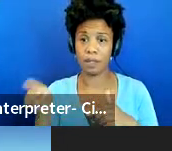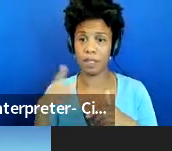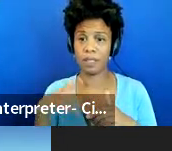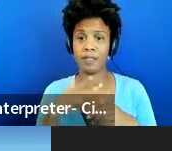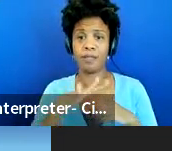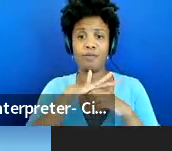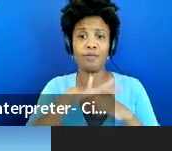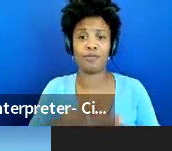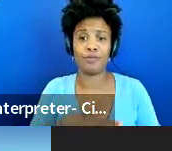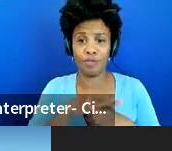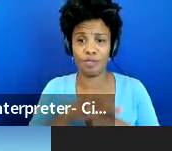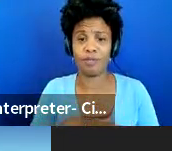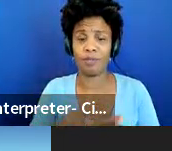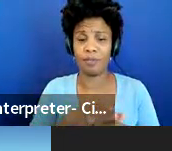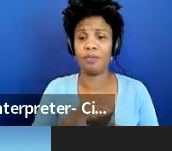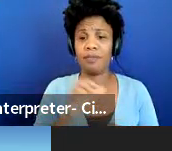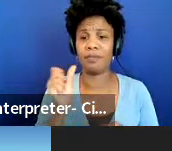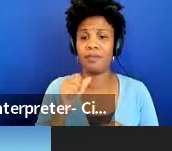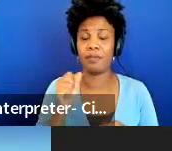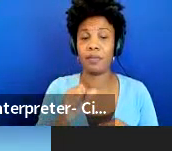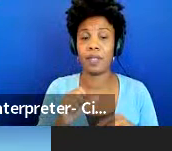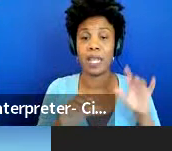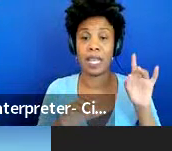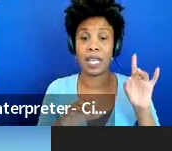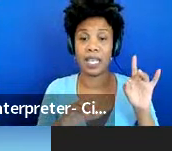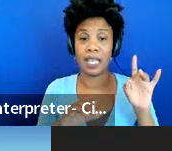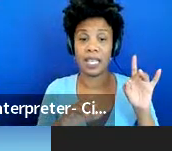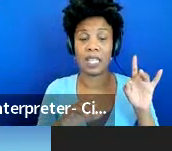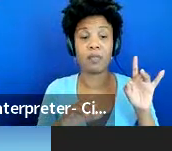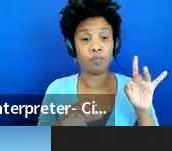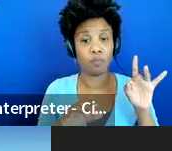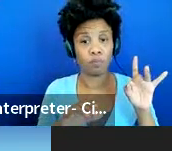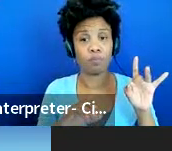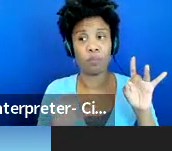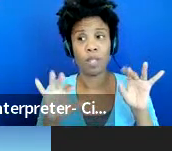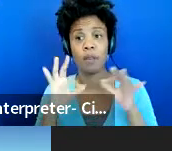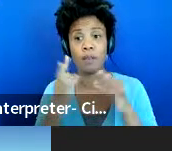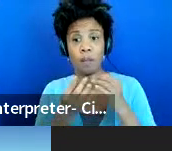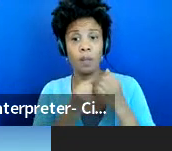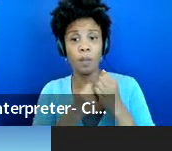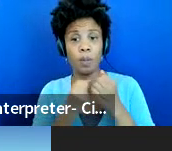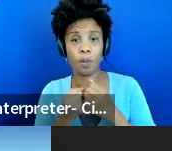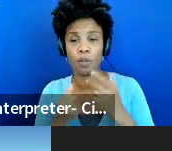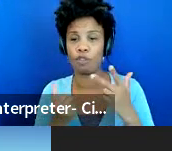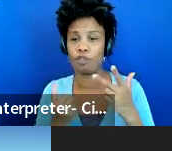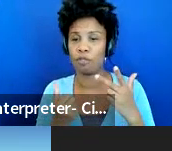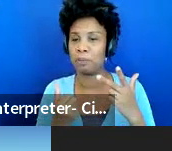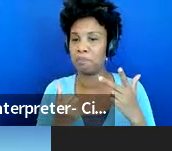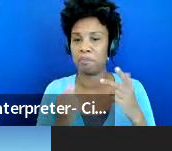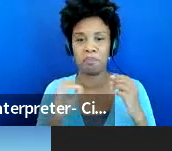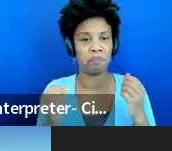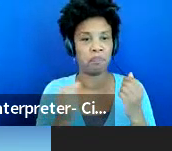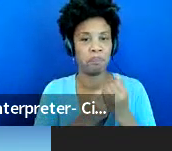in fact, 8 of them did in fact have family support. However, 3 did not.